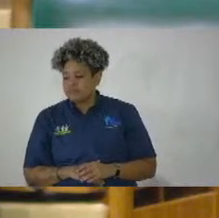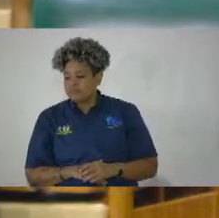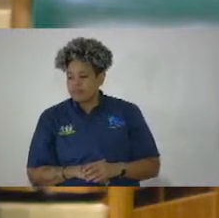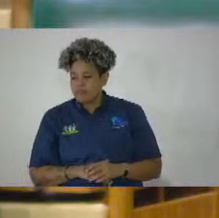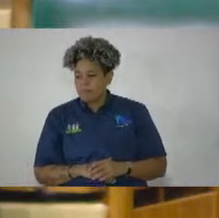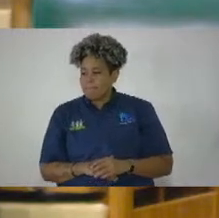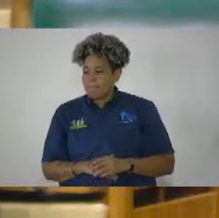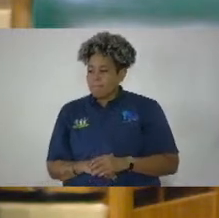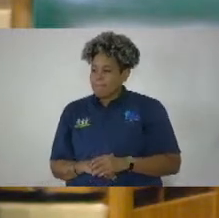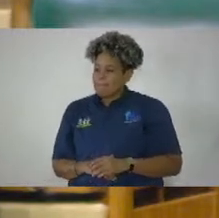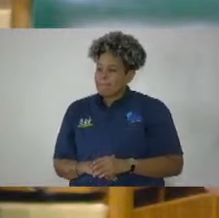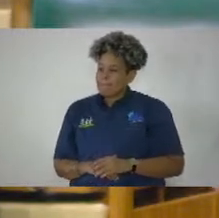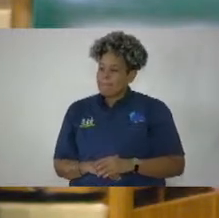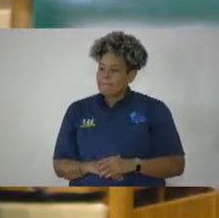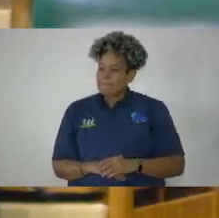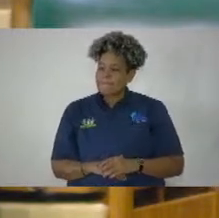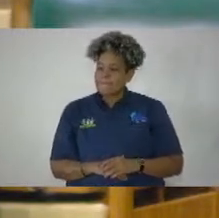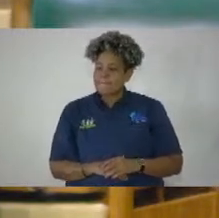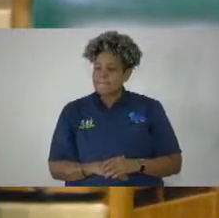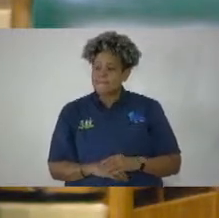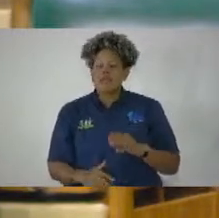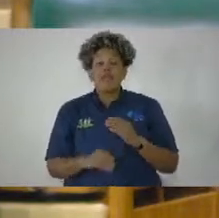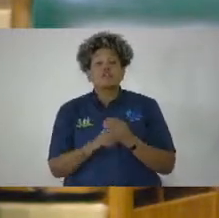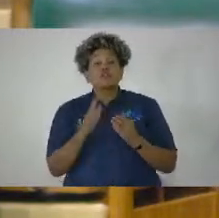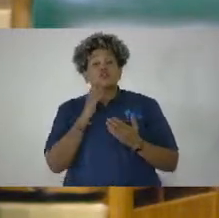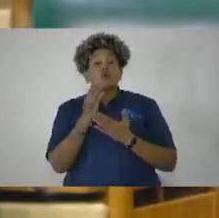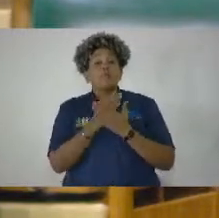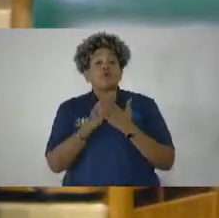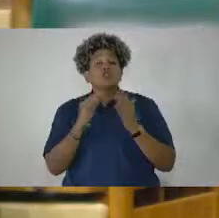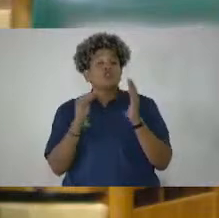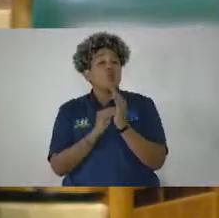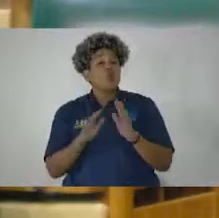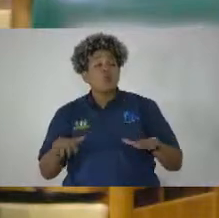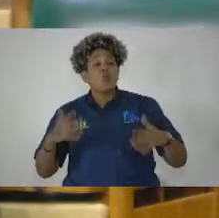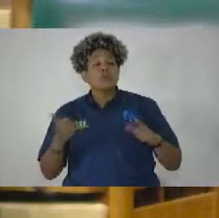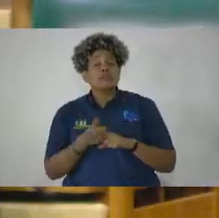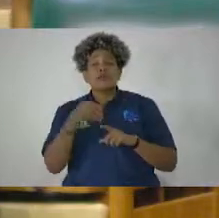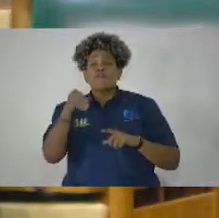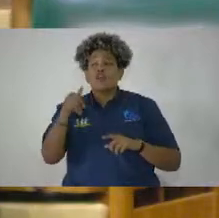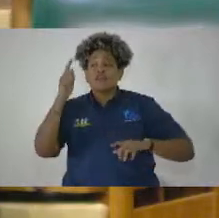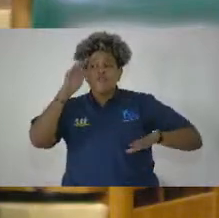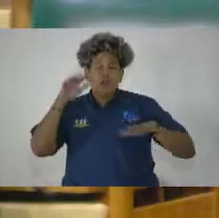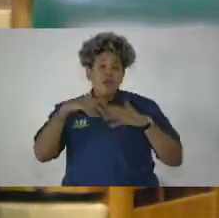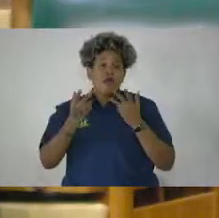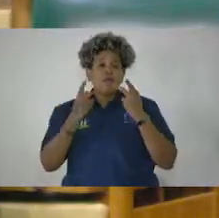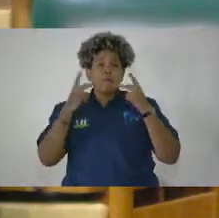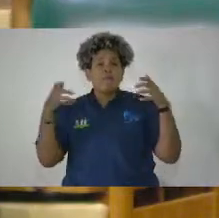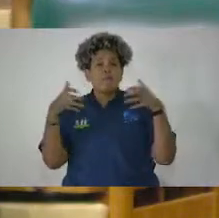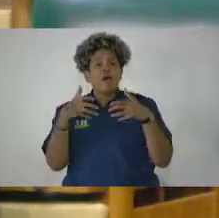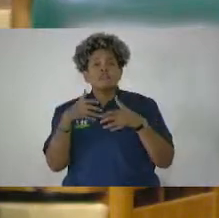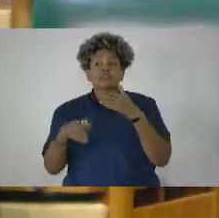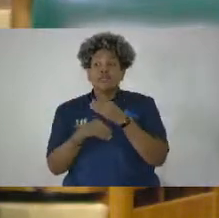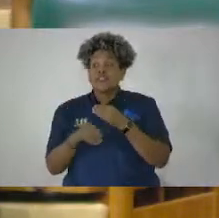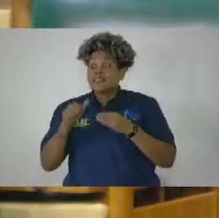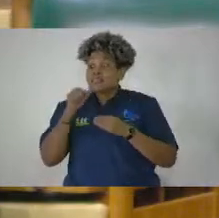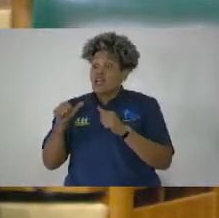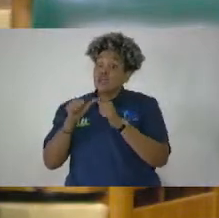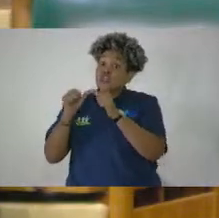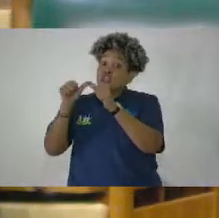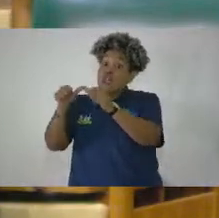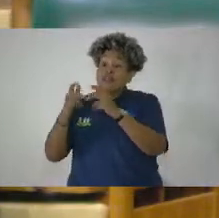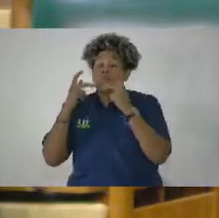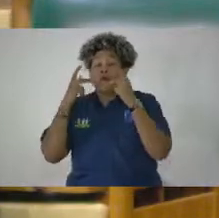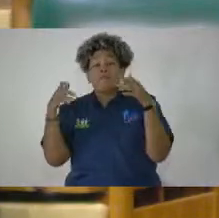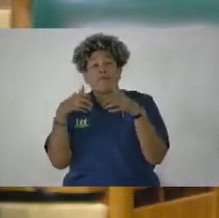Speaker, in addition, the budget includes funding for a lot of public bodies, which is not sustainable. Public